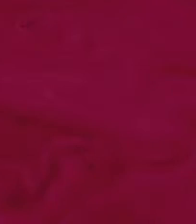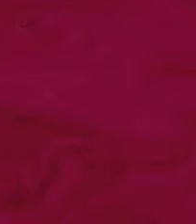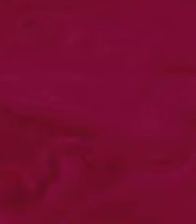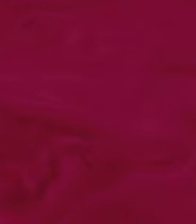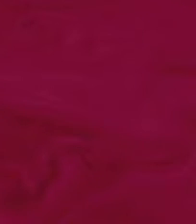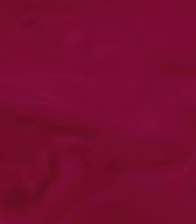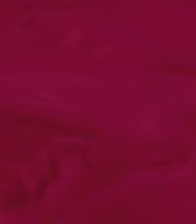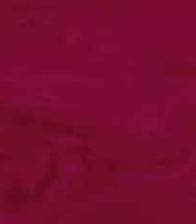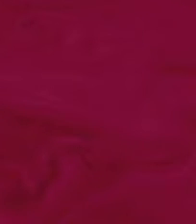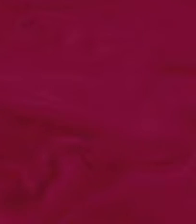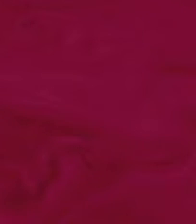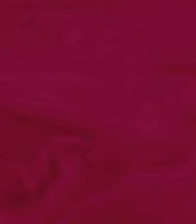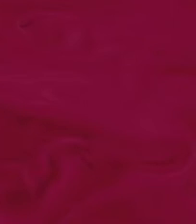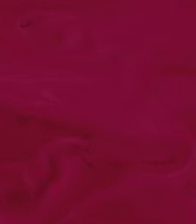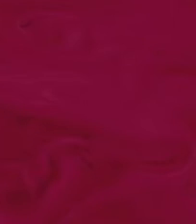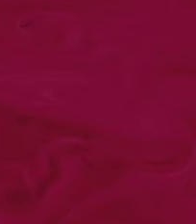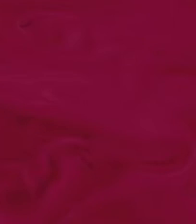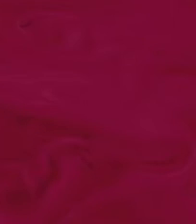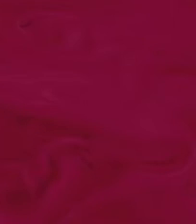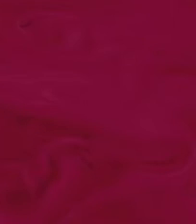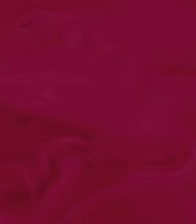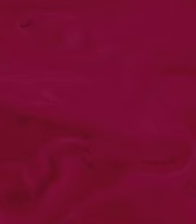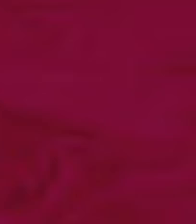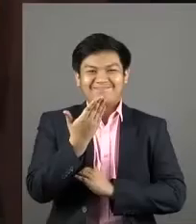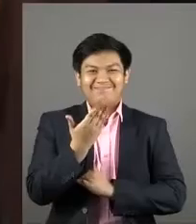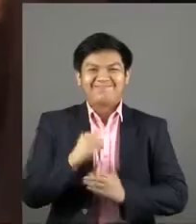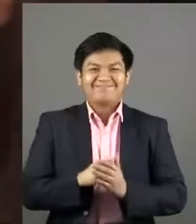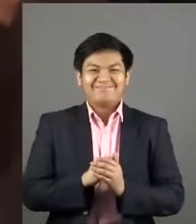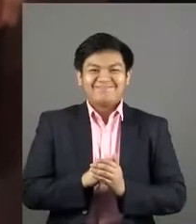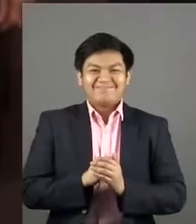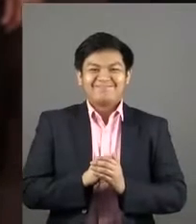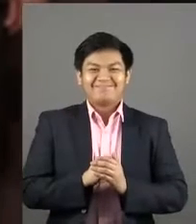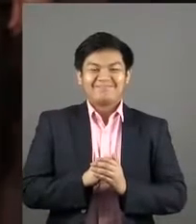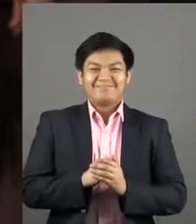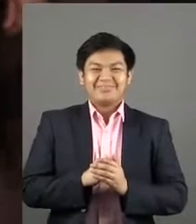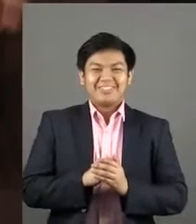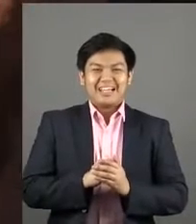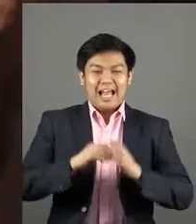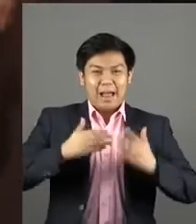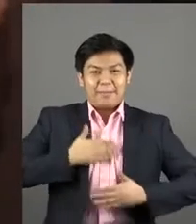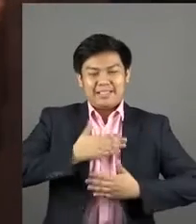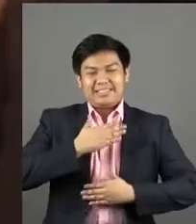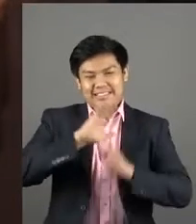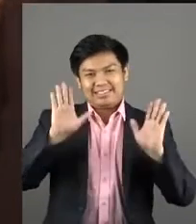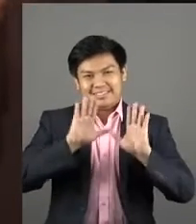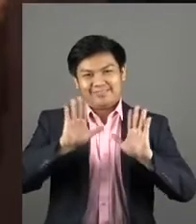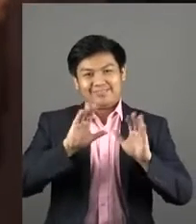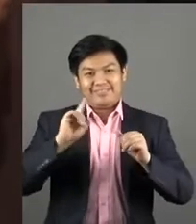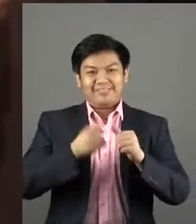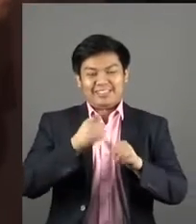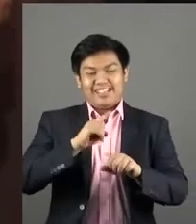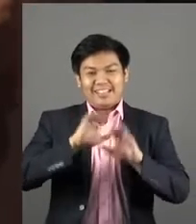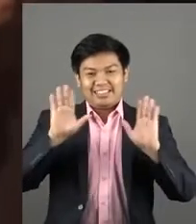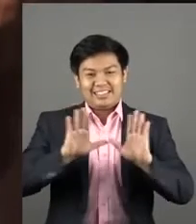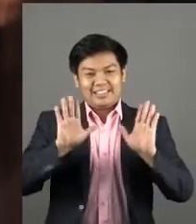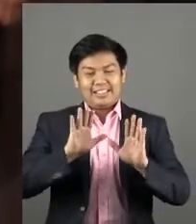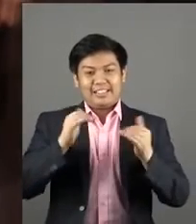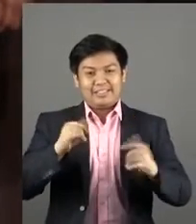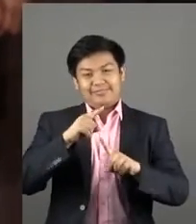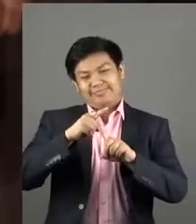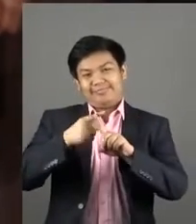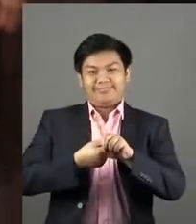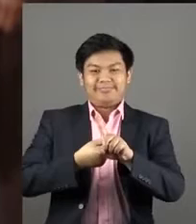Good morning, beloved. A happy Sunday to each and every one of us. Today is the first Sunday of the